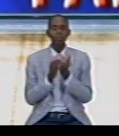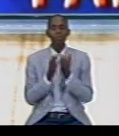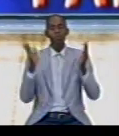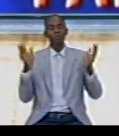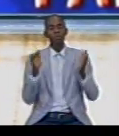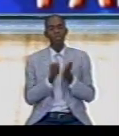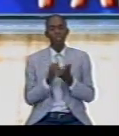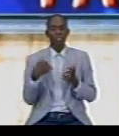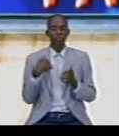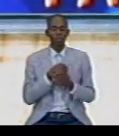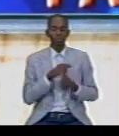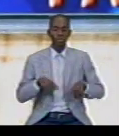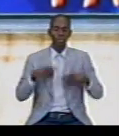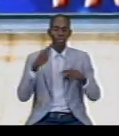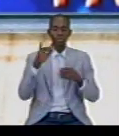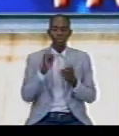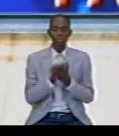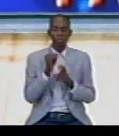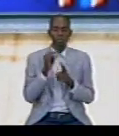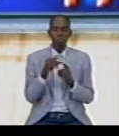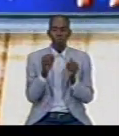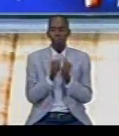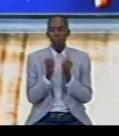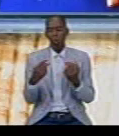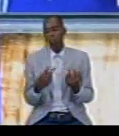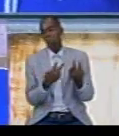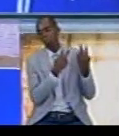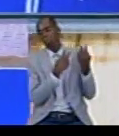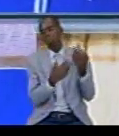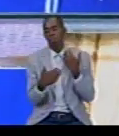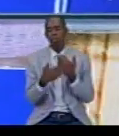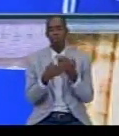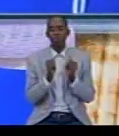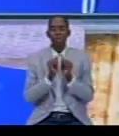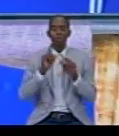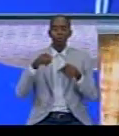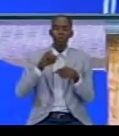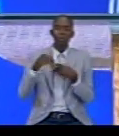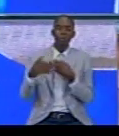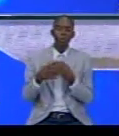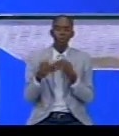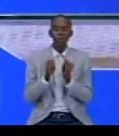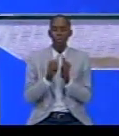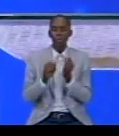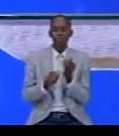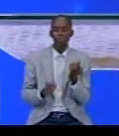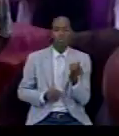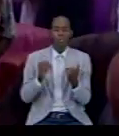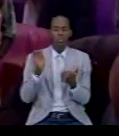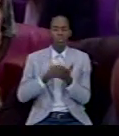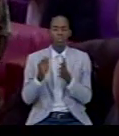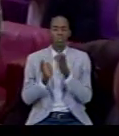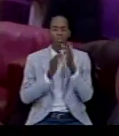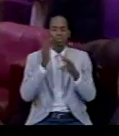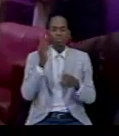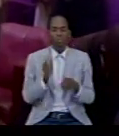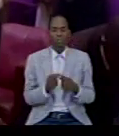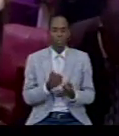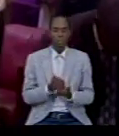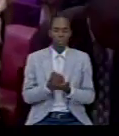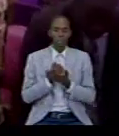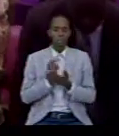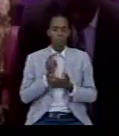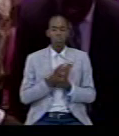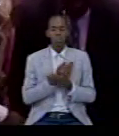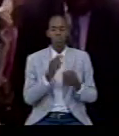without looking back, without compromising, and without unbelief in Jesus' name. Help us to